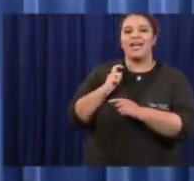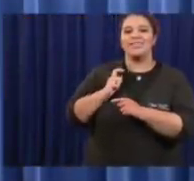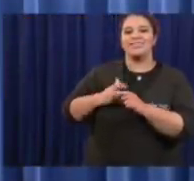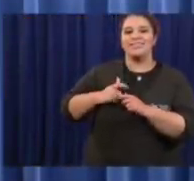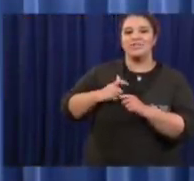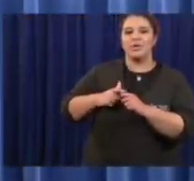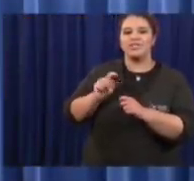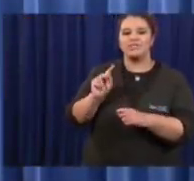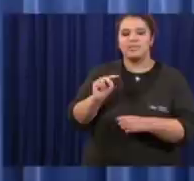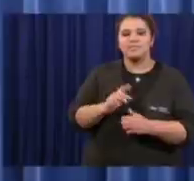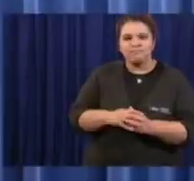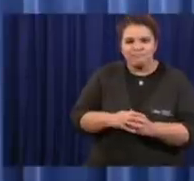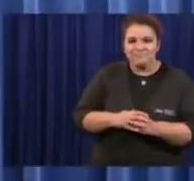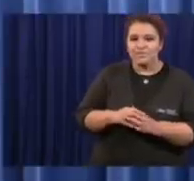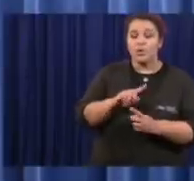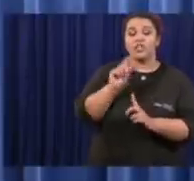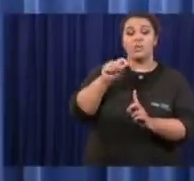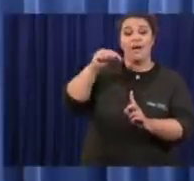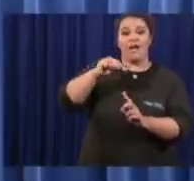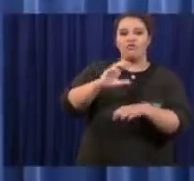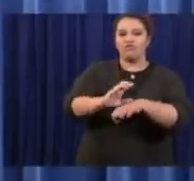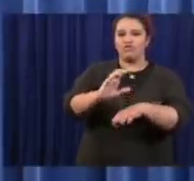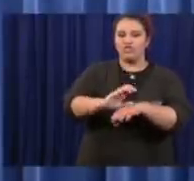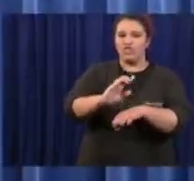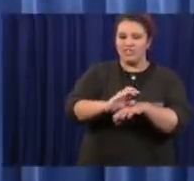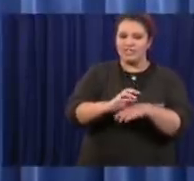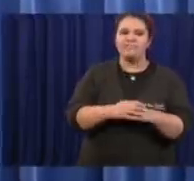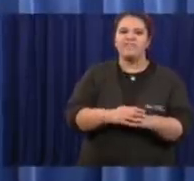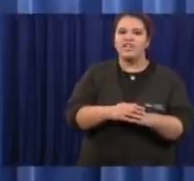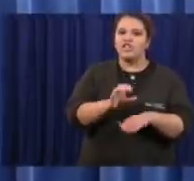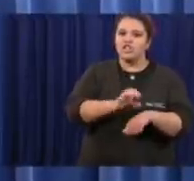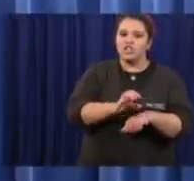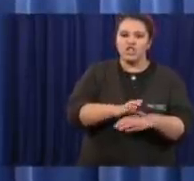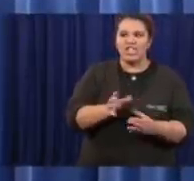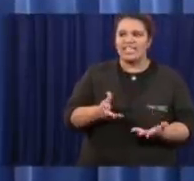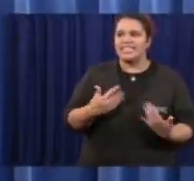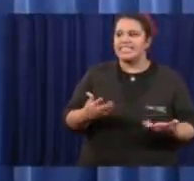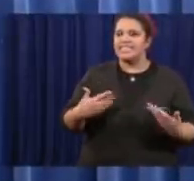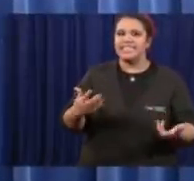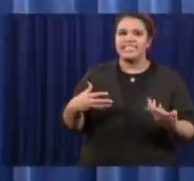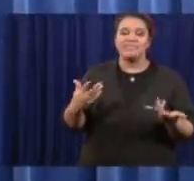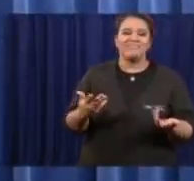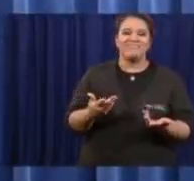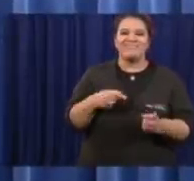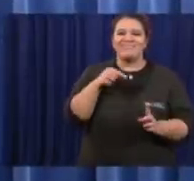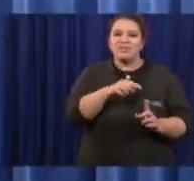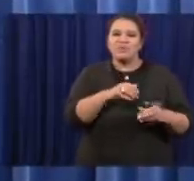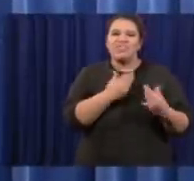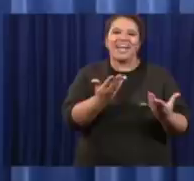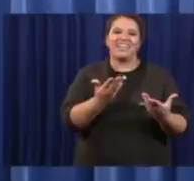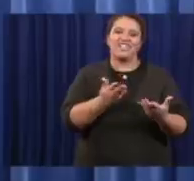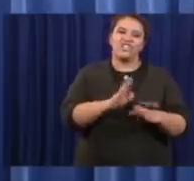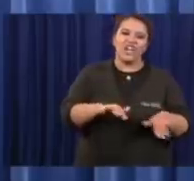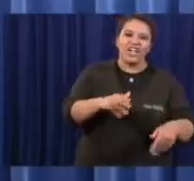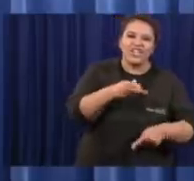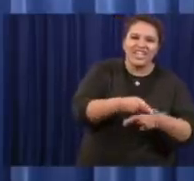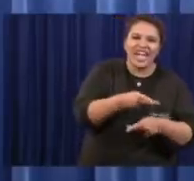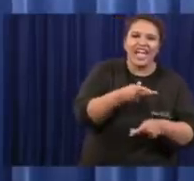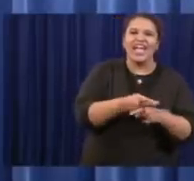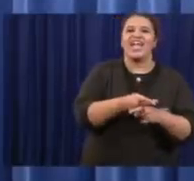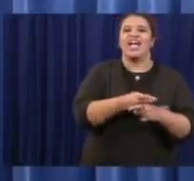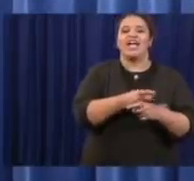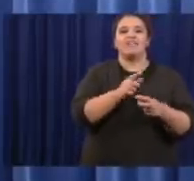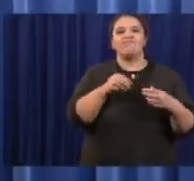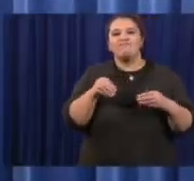are anxious. There could be retail, there could be child care. They provide, can they make some kind of rules or their